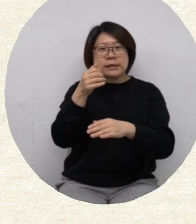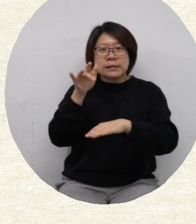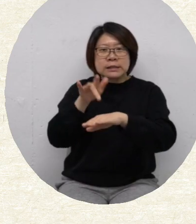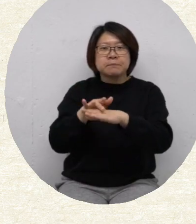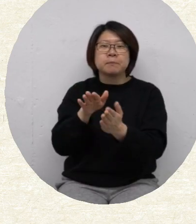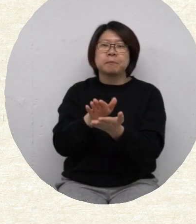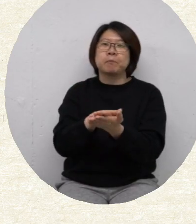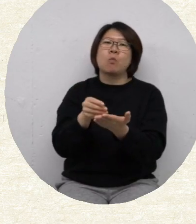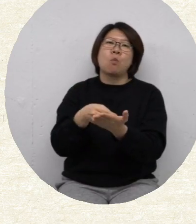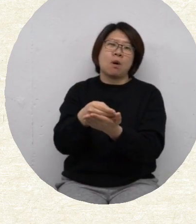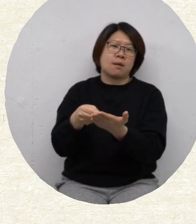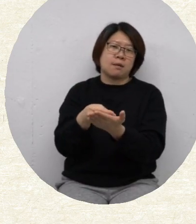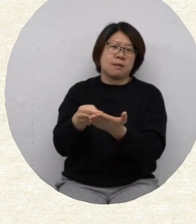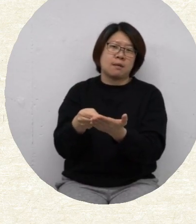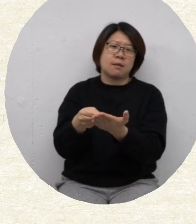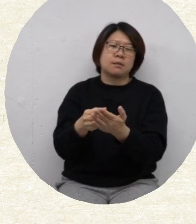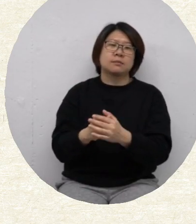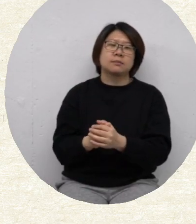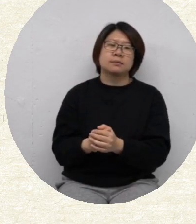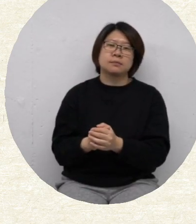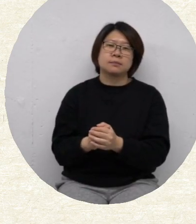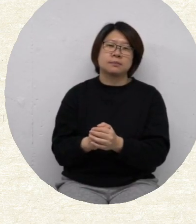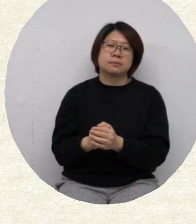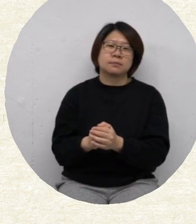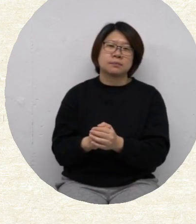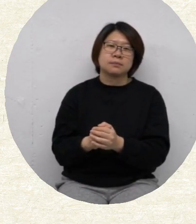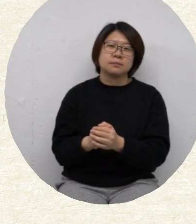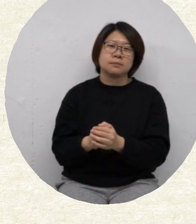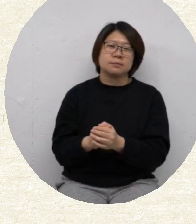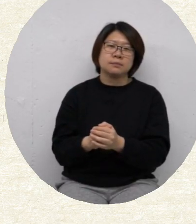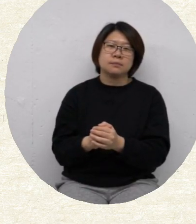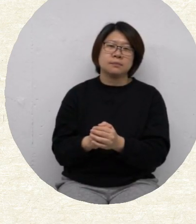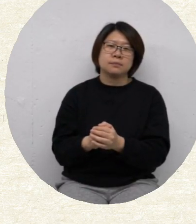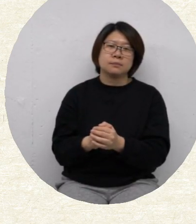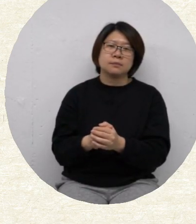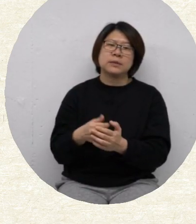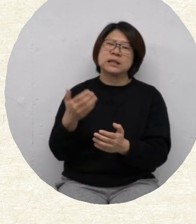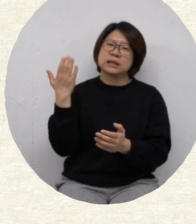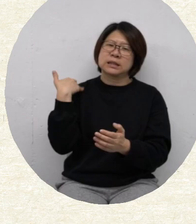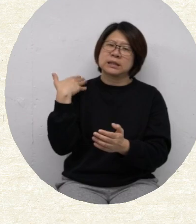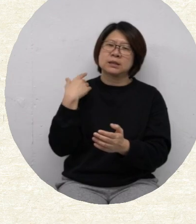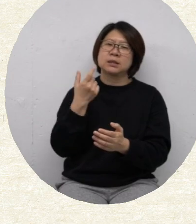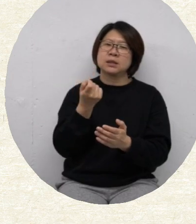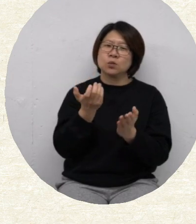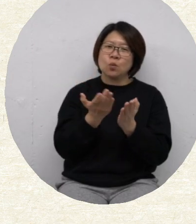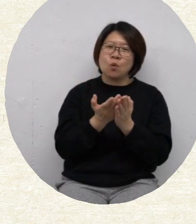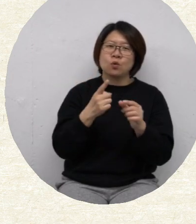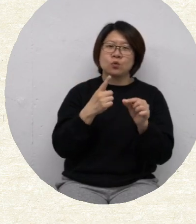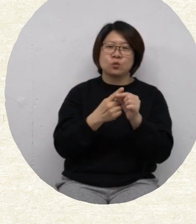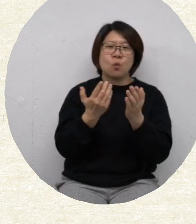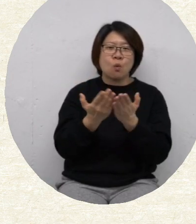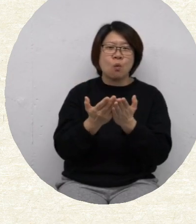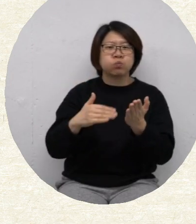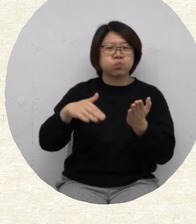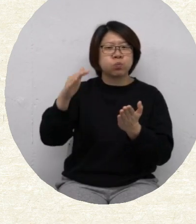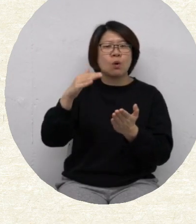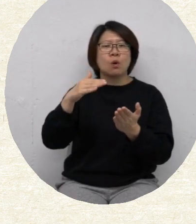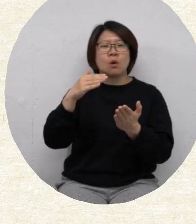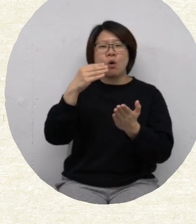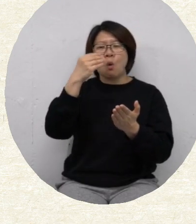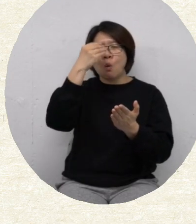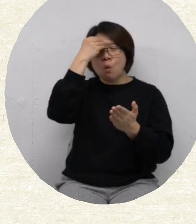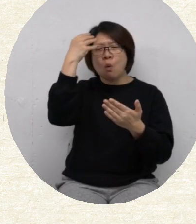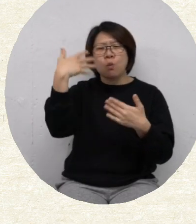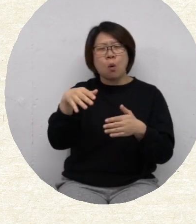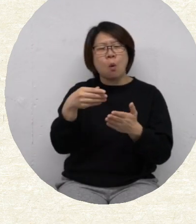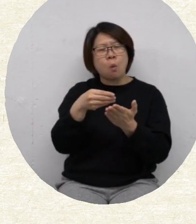be safer if you apply for a printmaking program than painting program. So that's honestly easier somehow. Is that